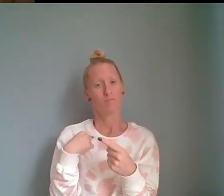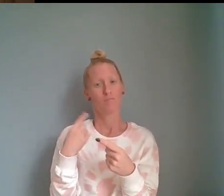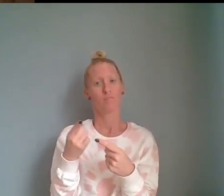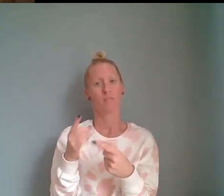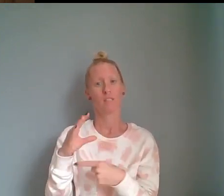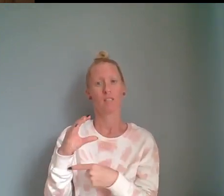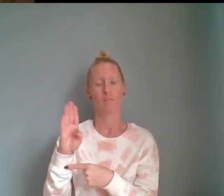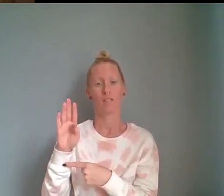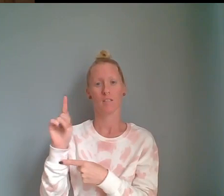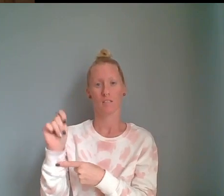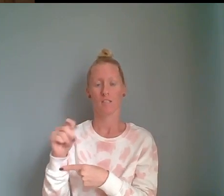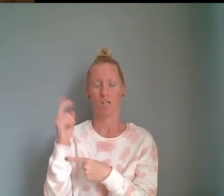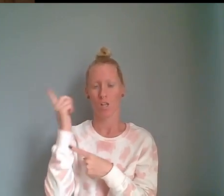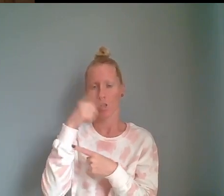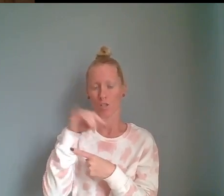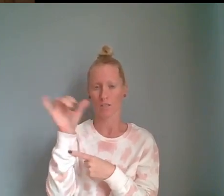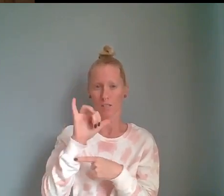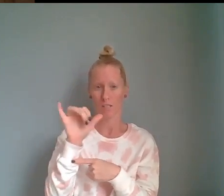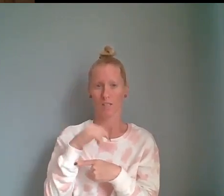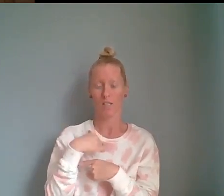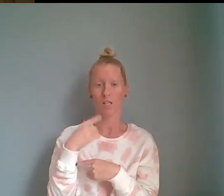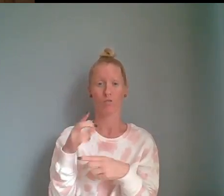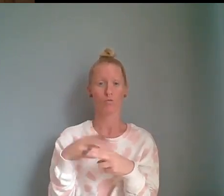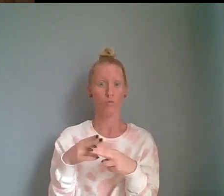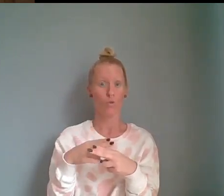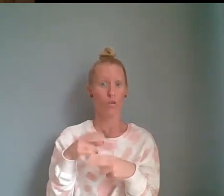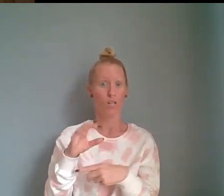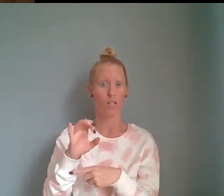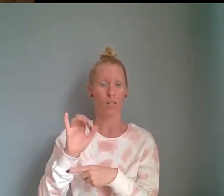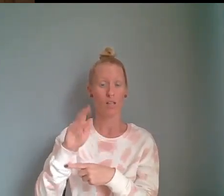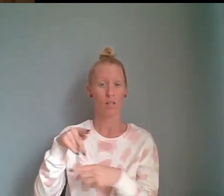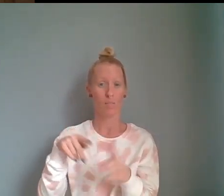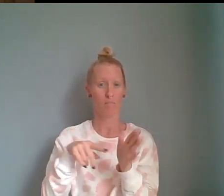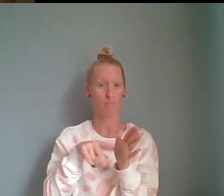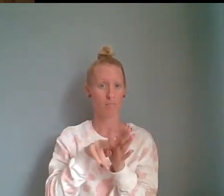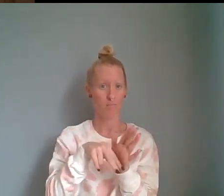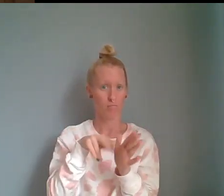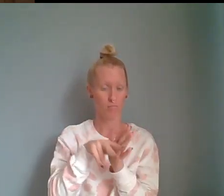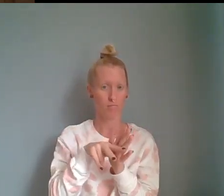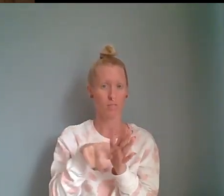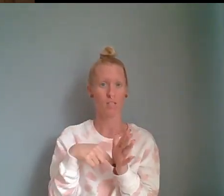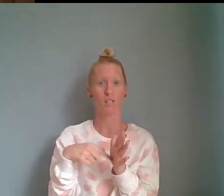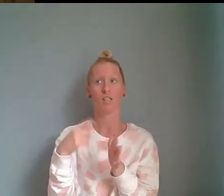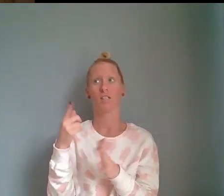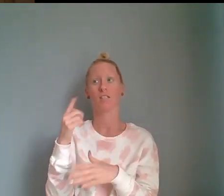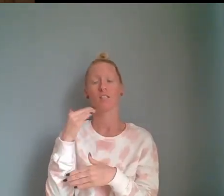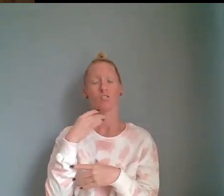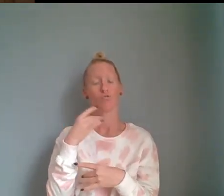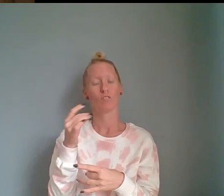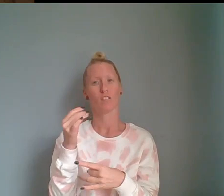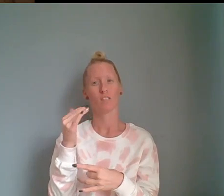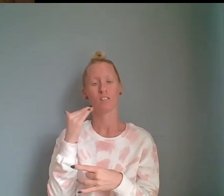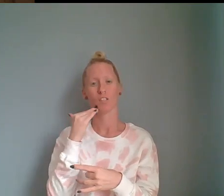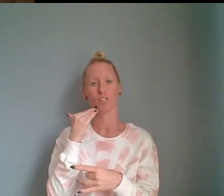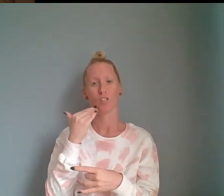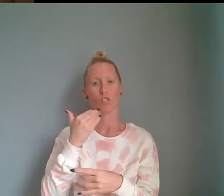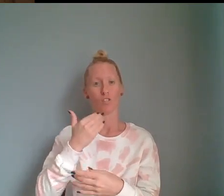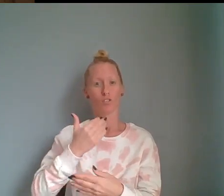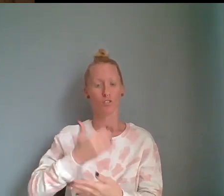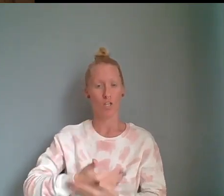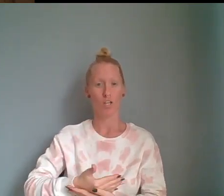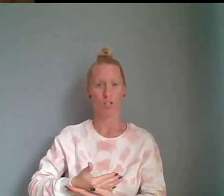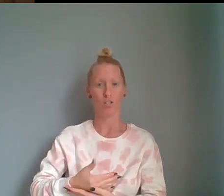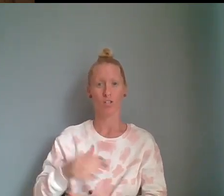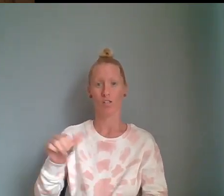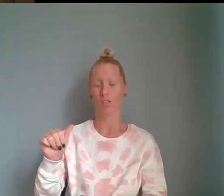Because I've got a short clip of a therapist who's actually, interestingly, the daughter of Aaron Beck and his heir in terms